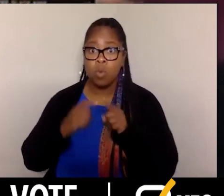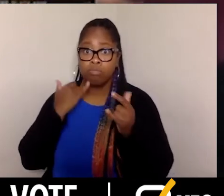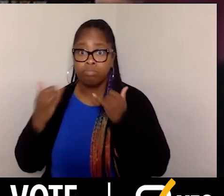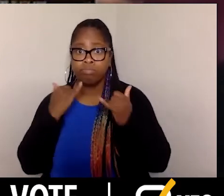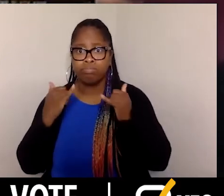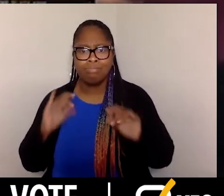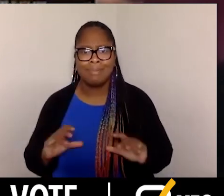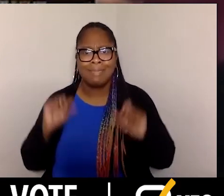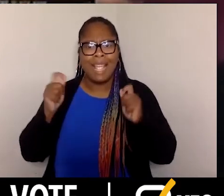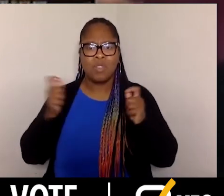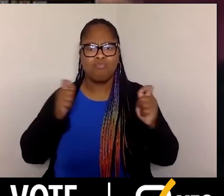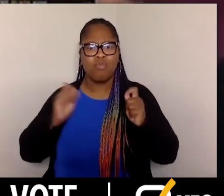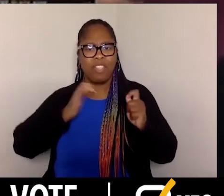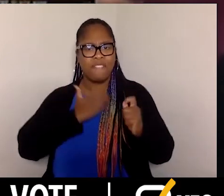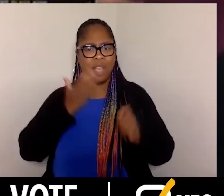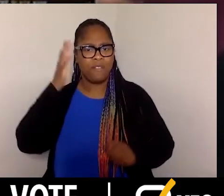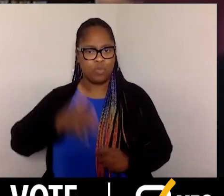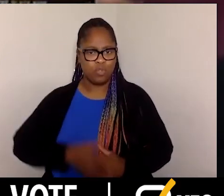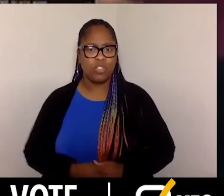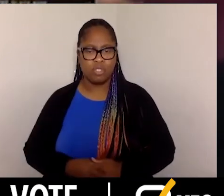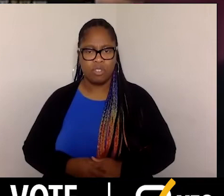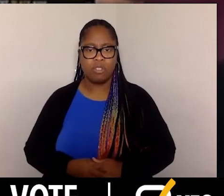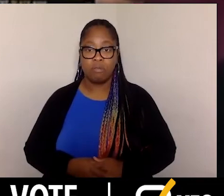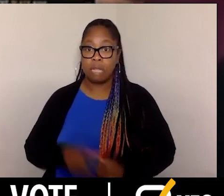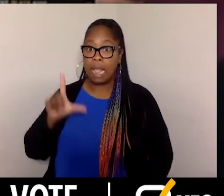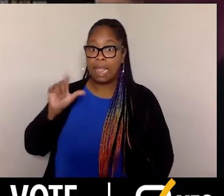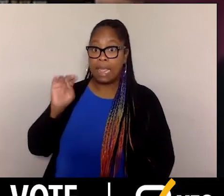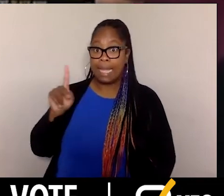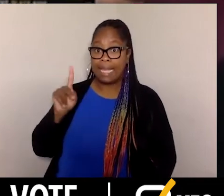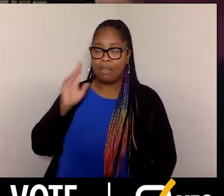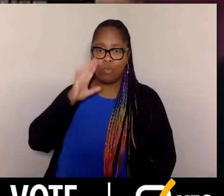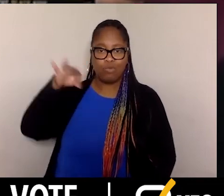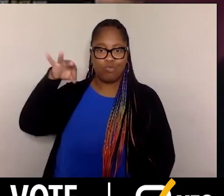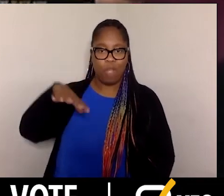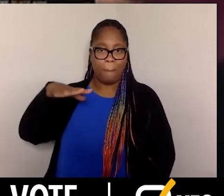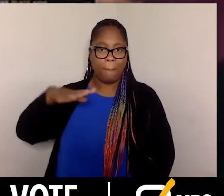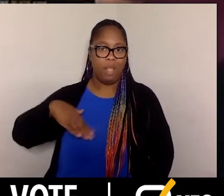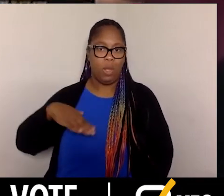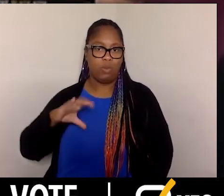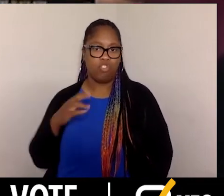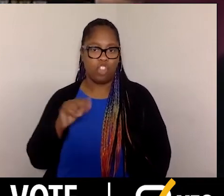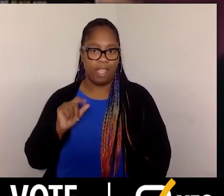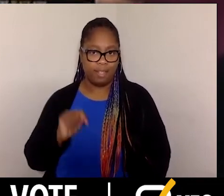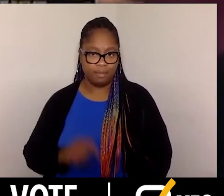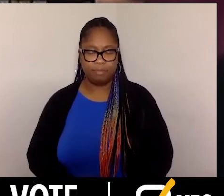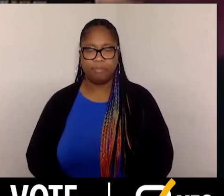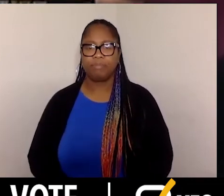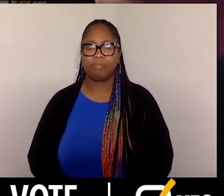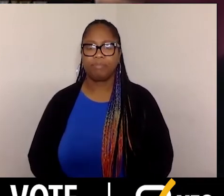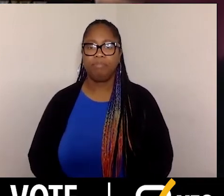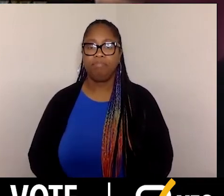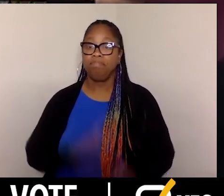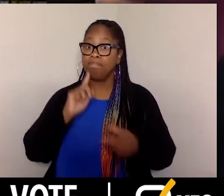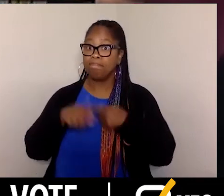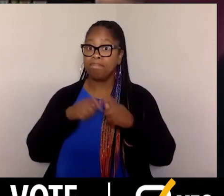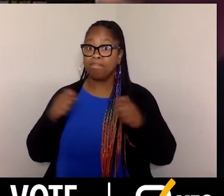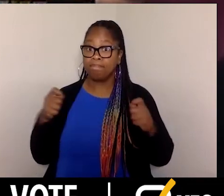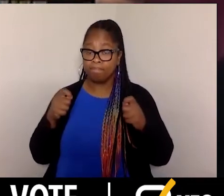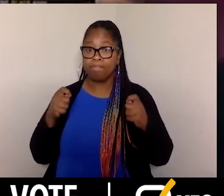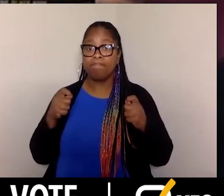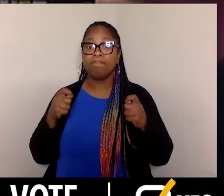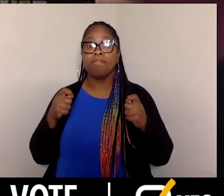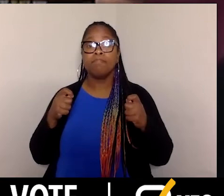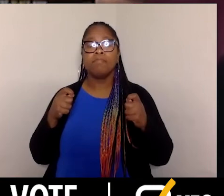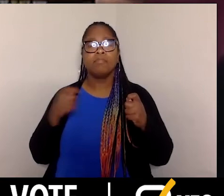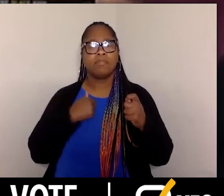our future. The link will be in the chat below. And in closing, I want